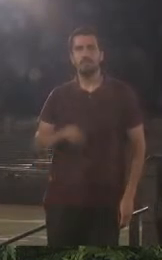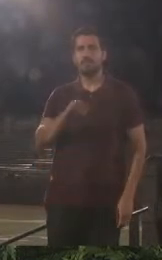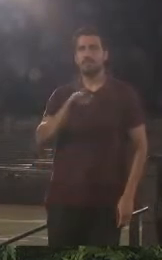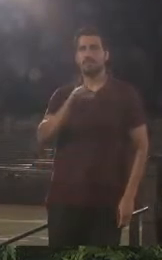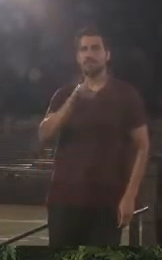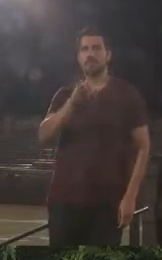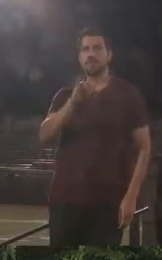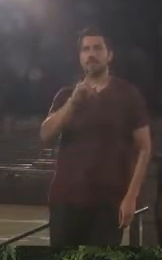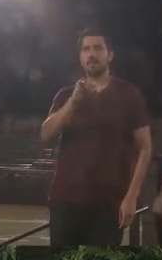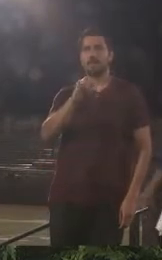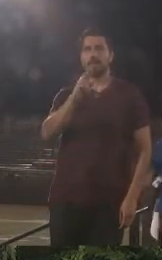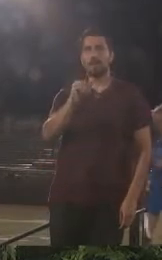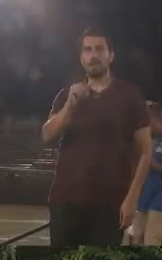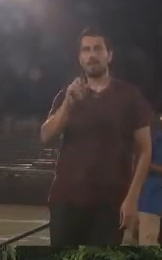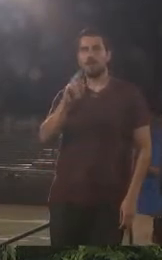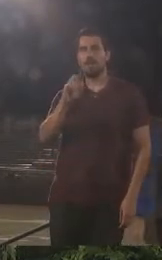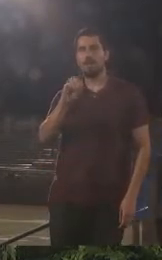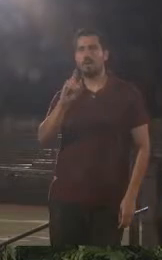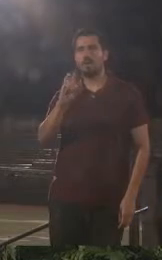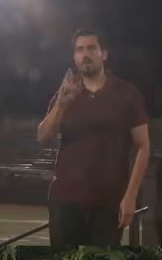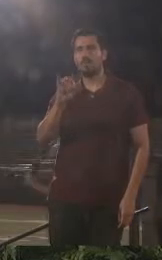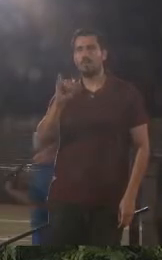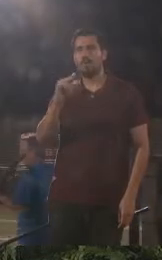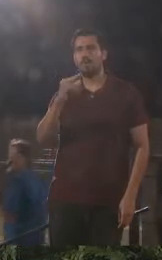Leilani Angeli Rodriguez.